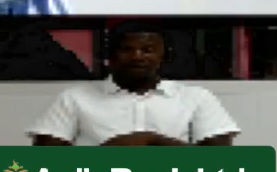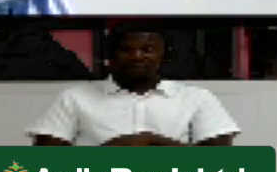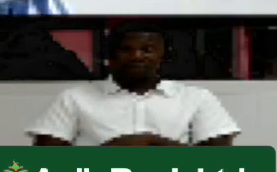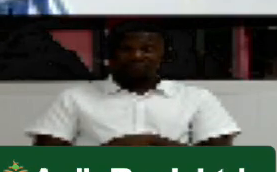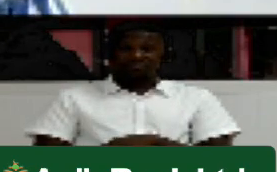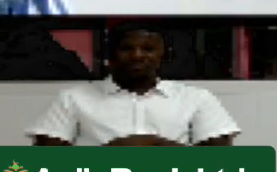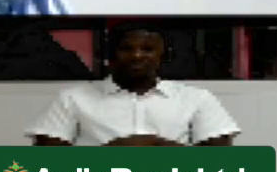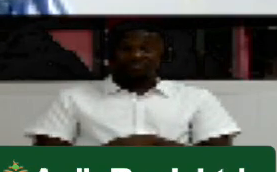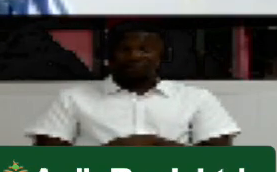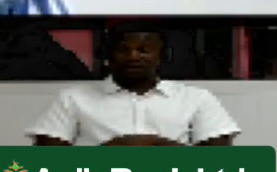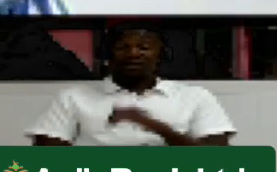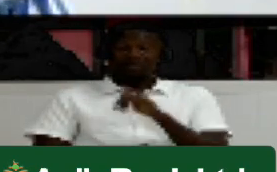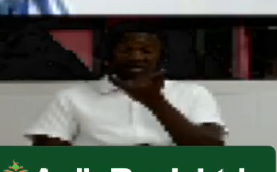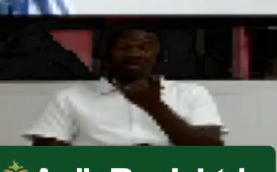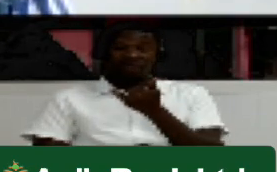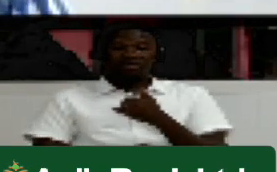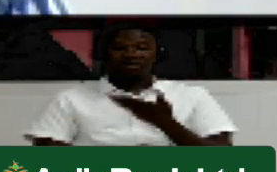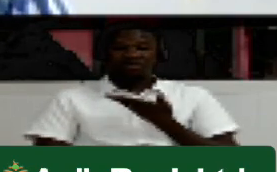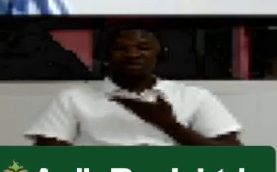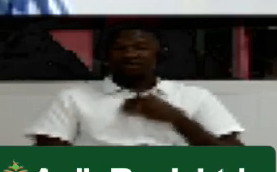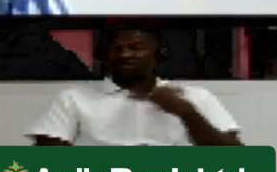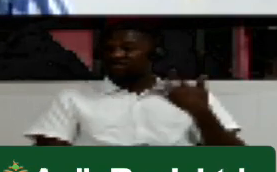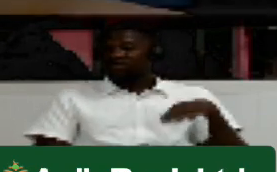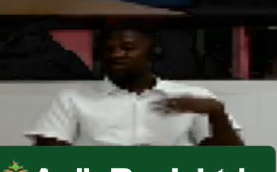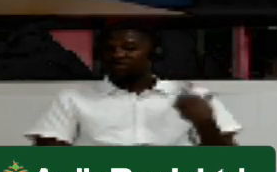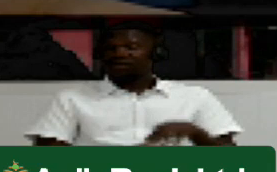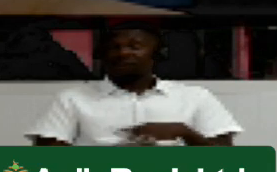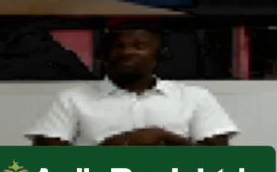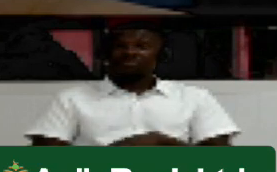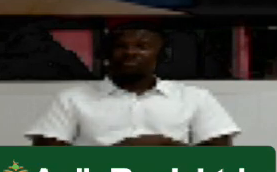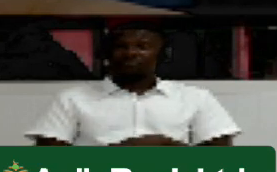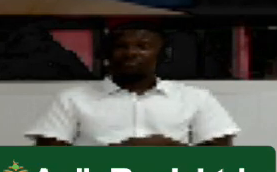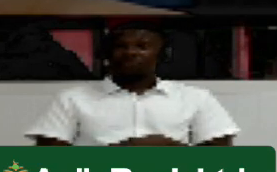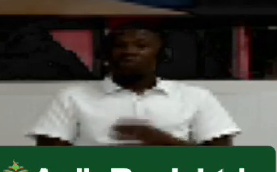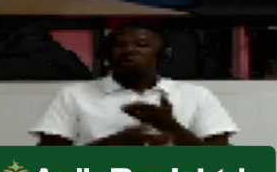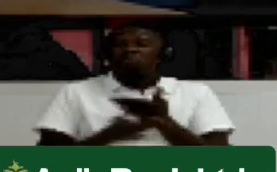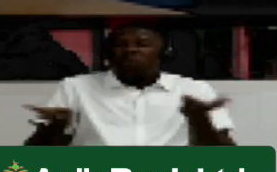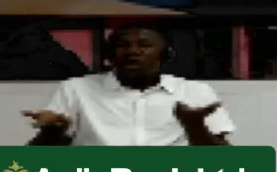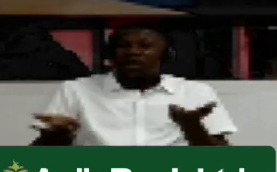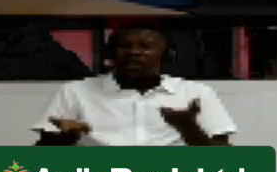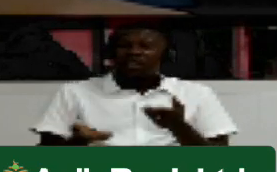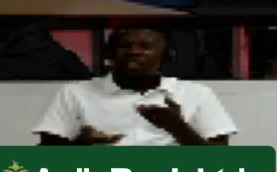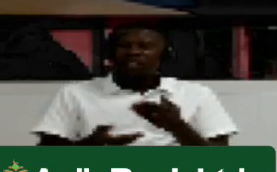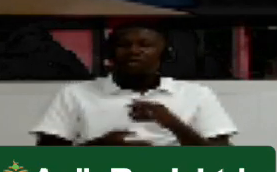Yes, it was expensive. And why would he do something like this?